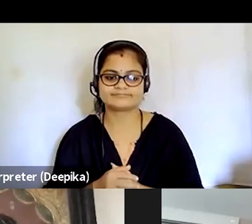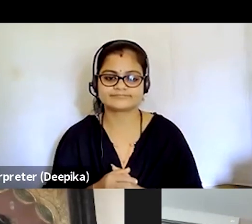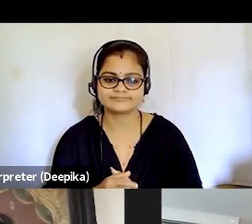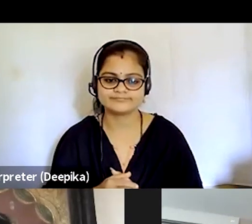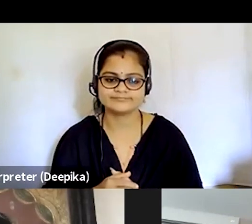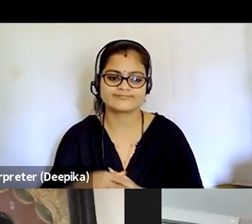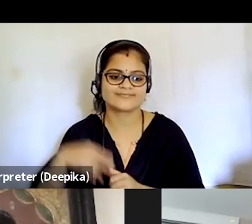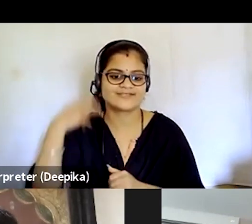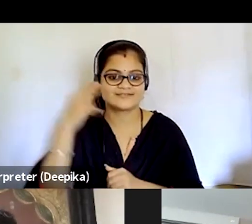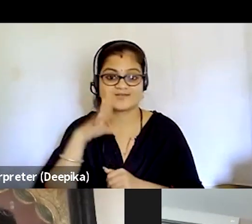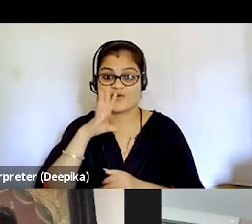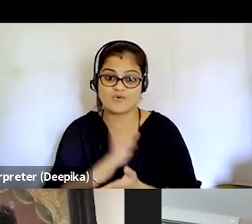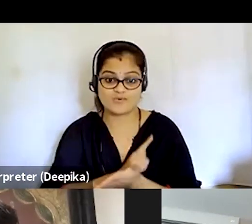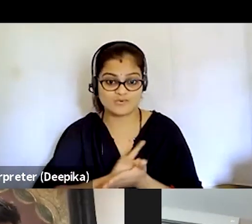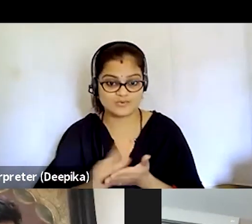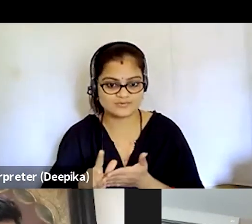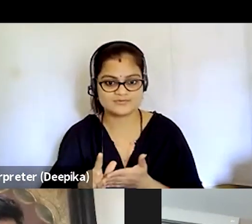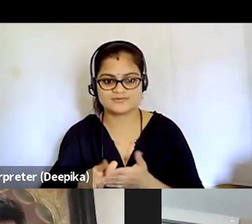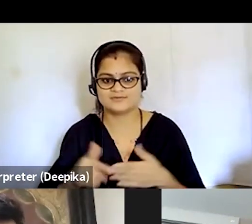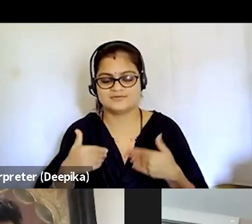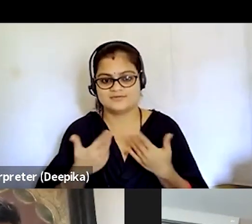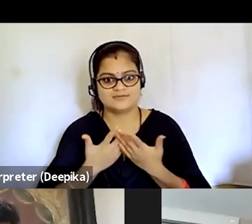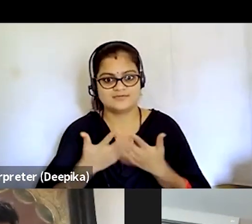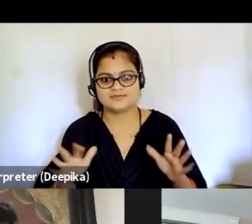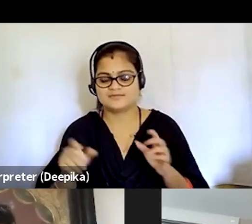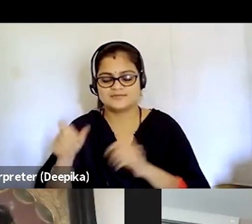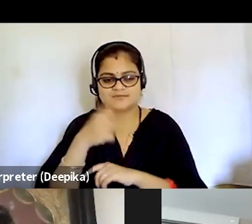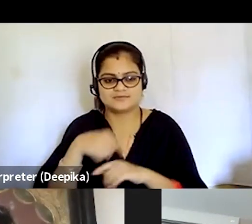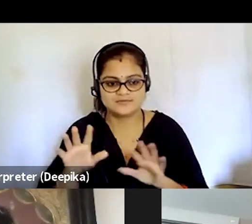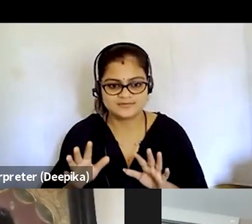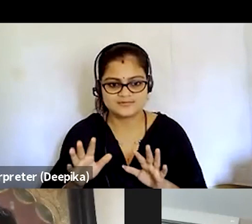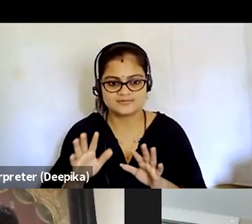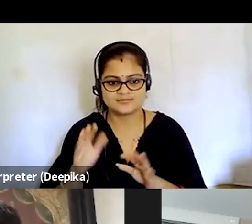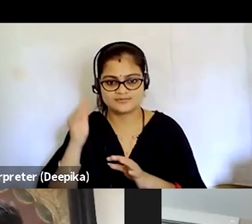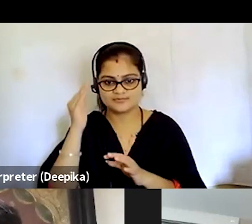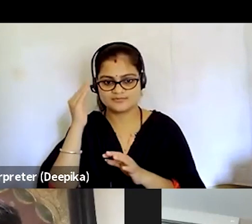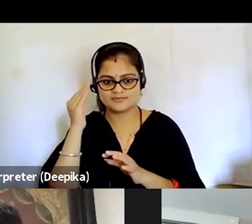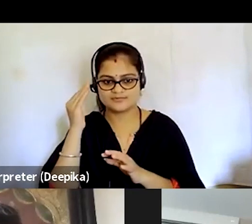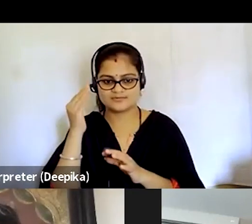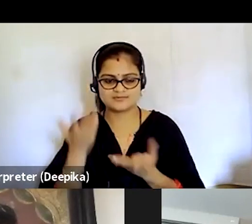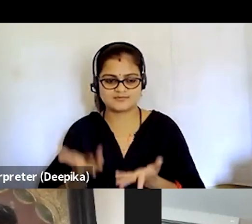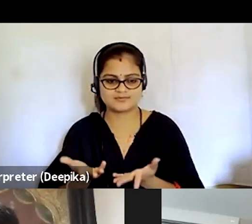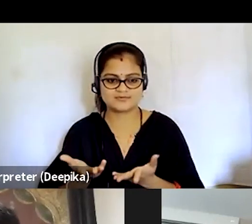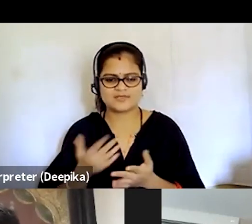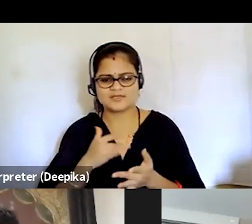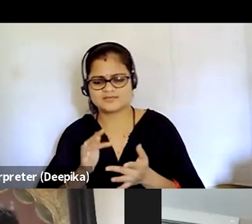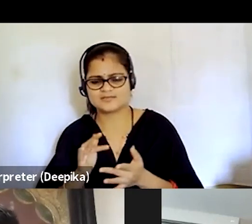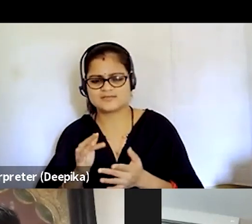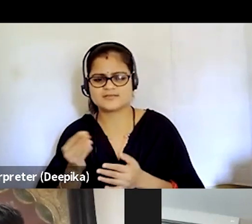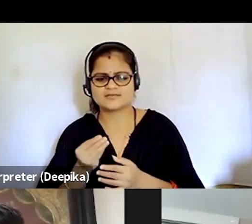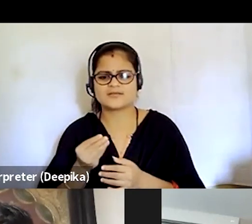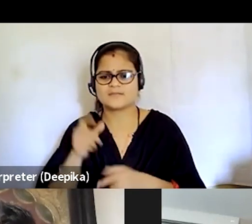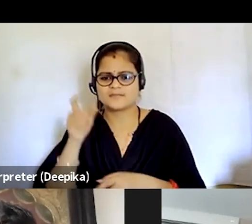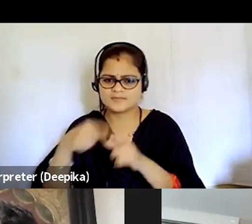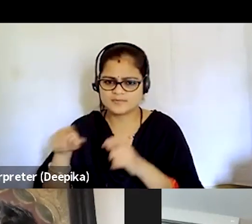because honestly, I don't think anybody here knows what's. I mean, people have